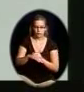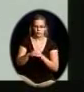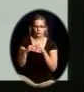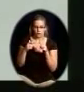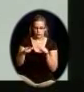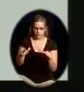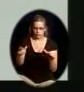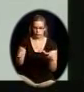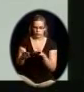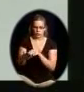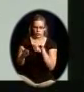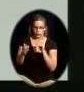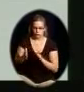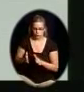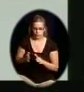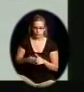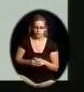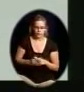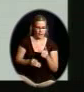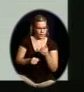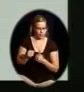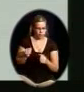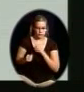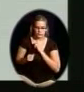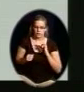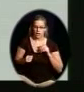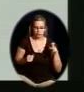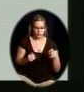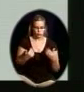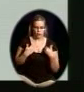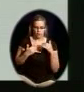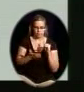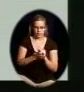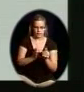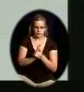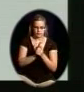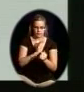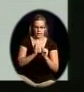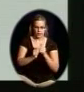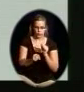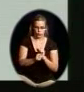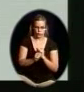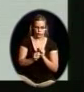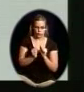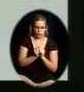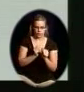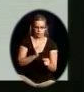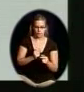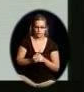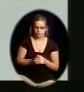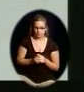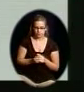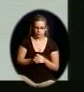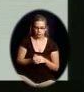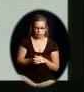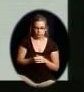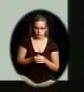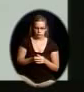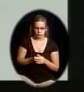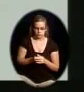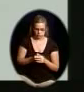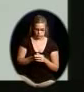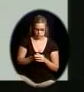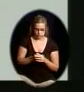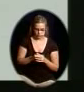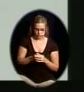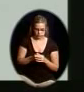because every staff member needs to have those skills. The nice part actually are those strategies are good for most learners that are challenged and struggling,